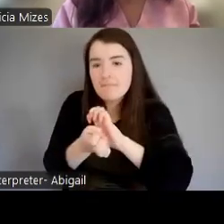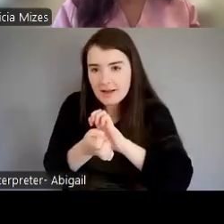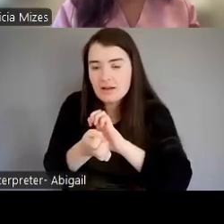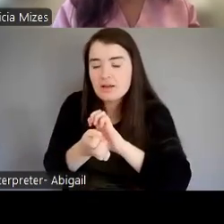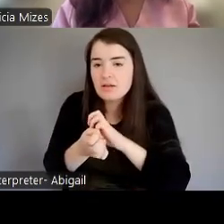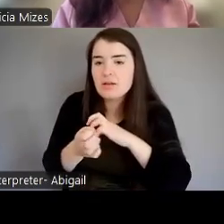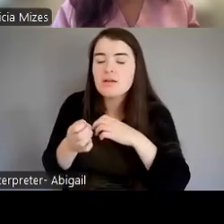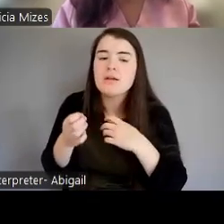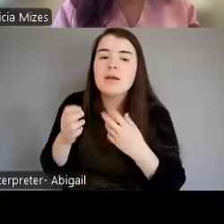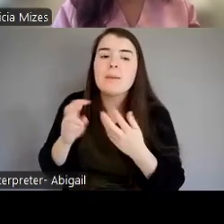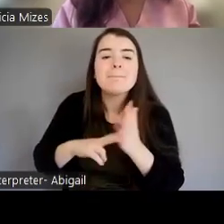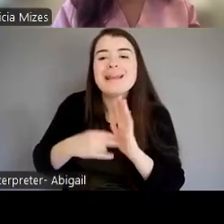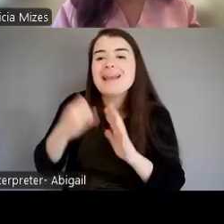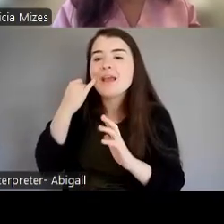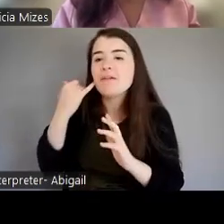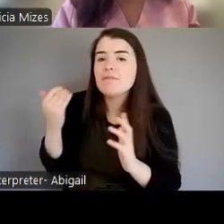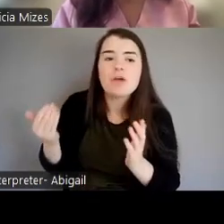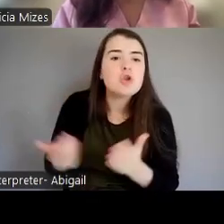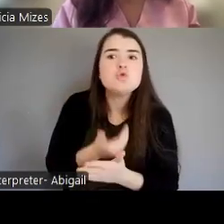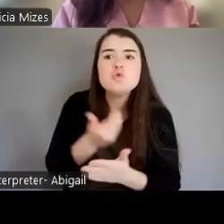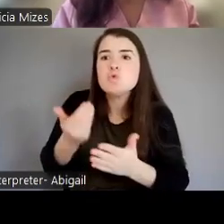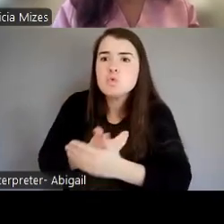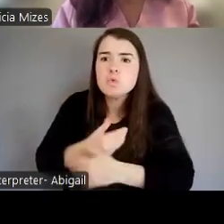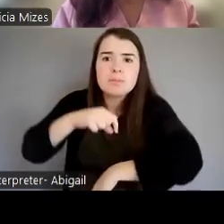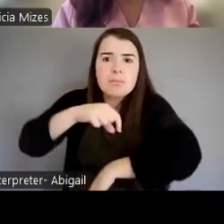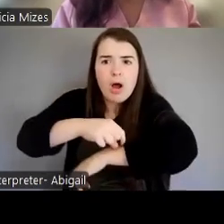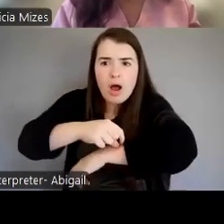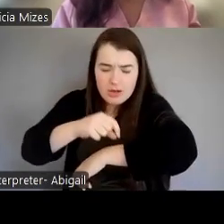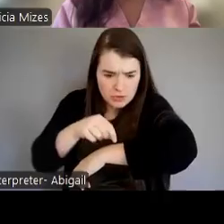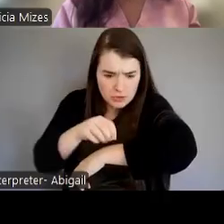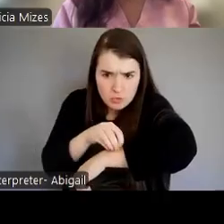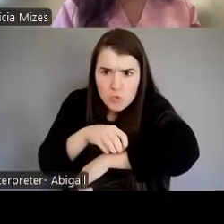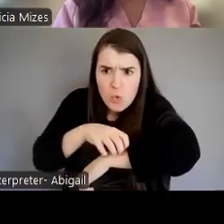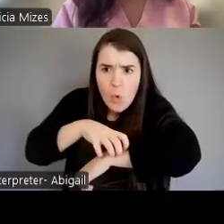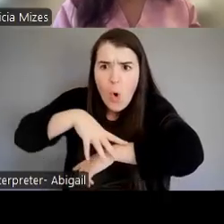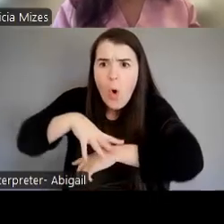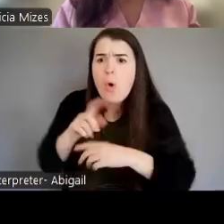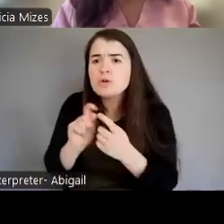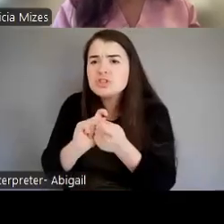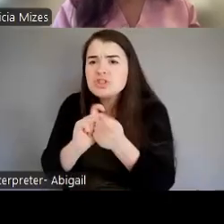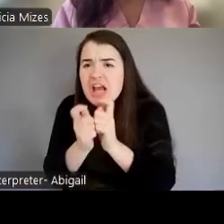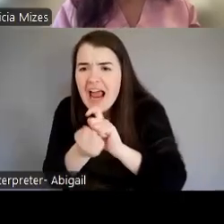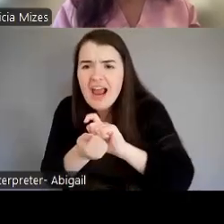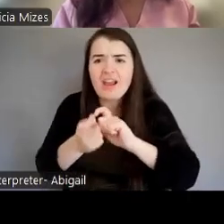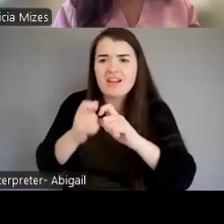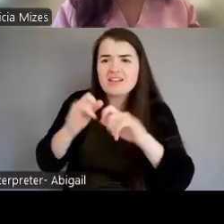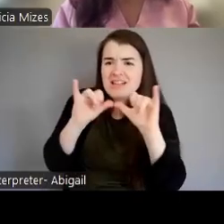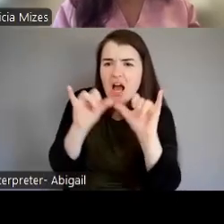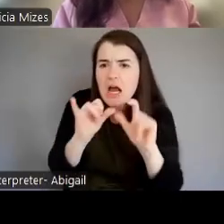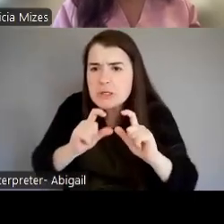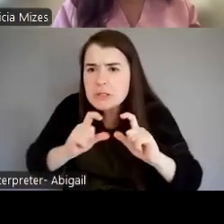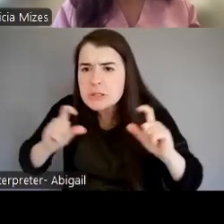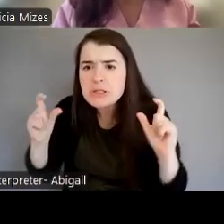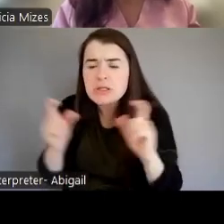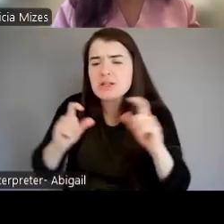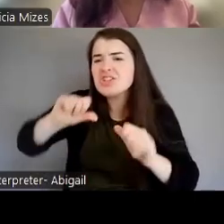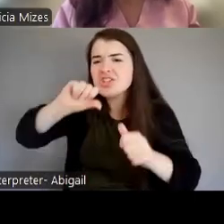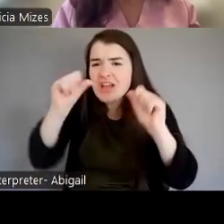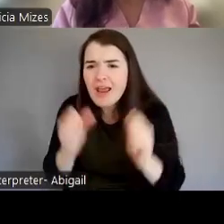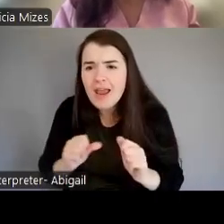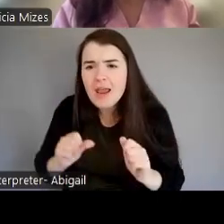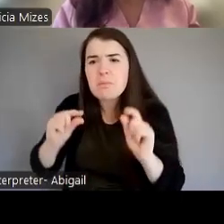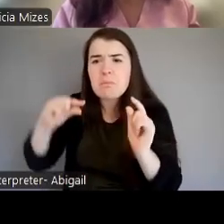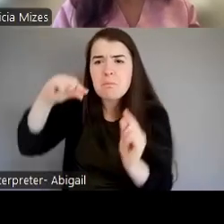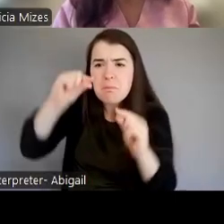mole or a new spot that is rapidly growing, changing, if it's increasing in size, shape, bleeding